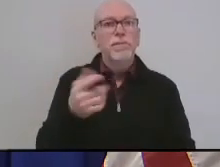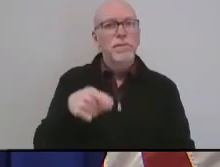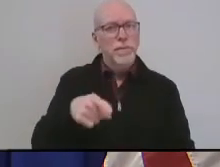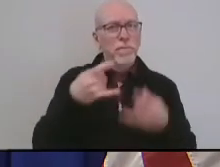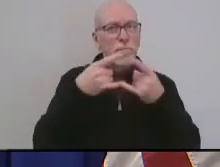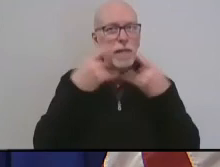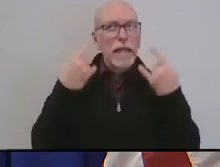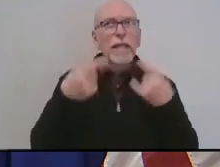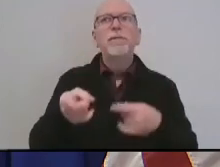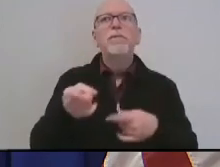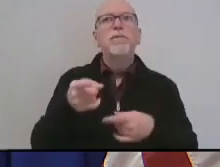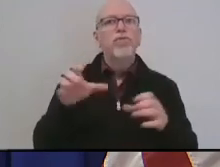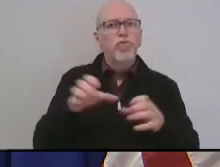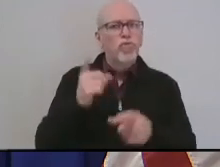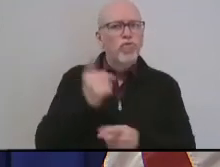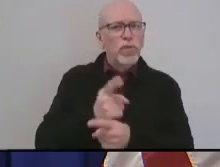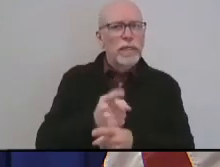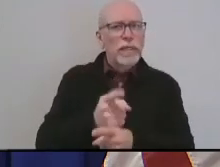doing all the right things.